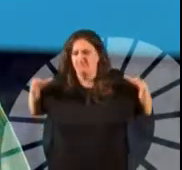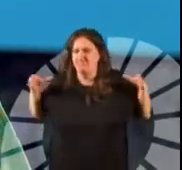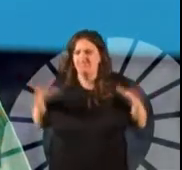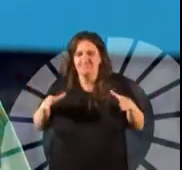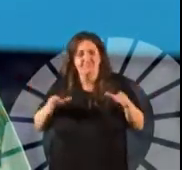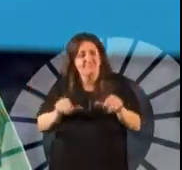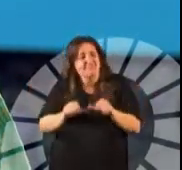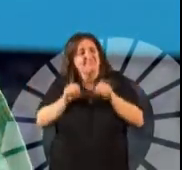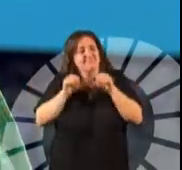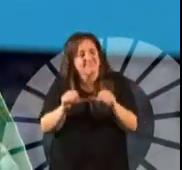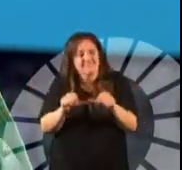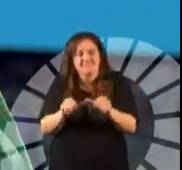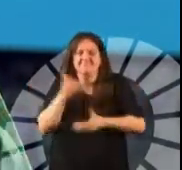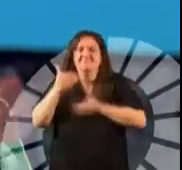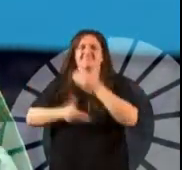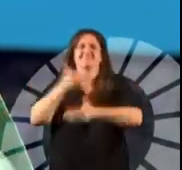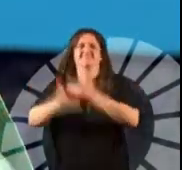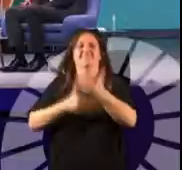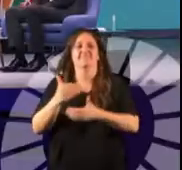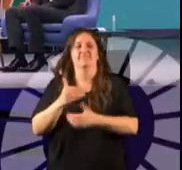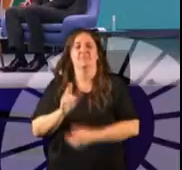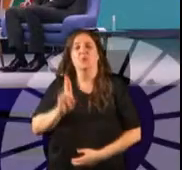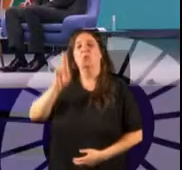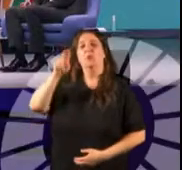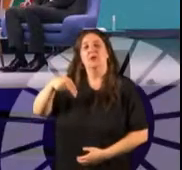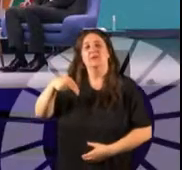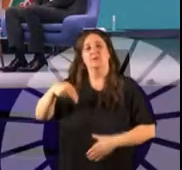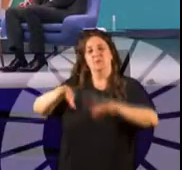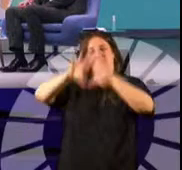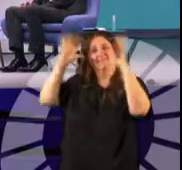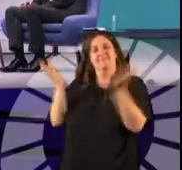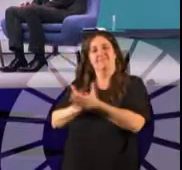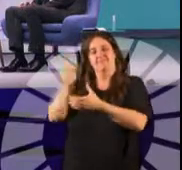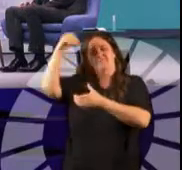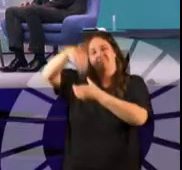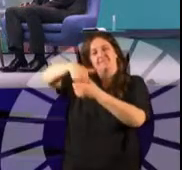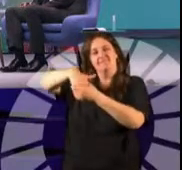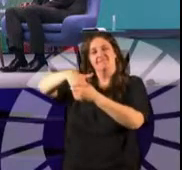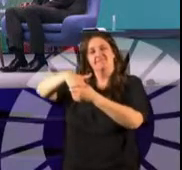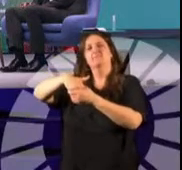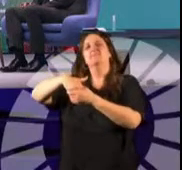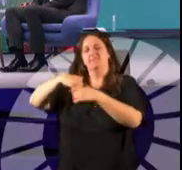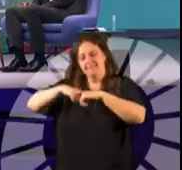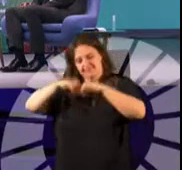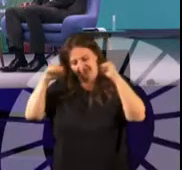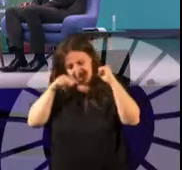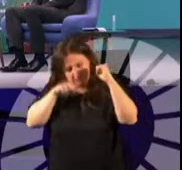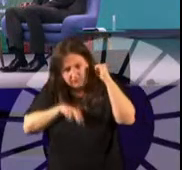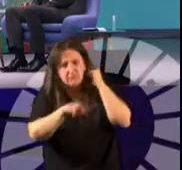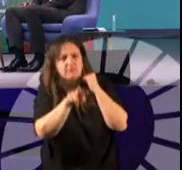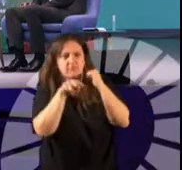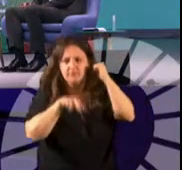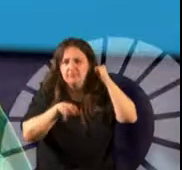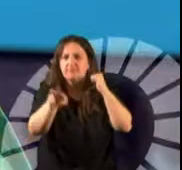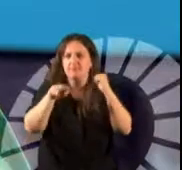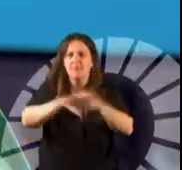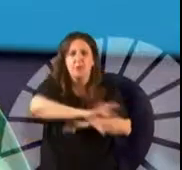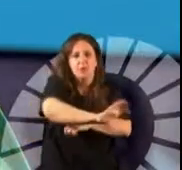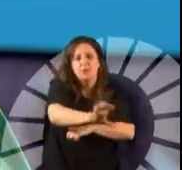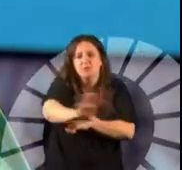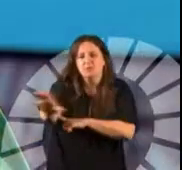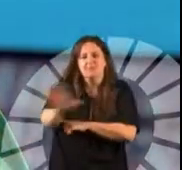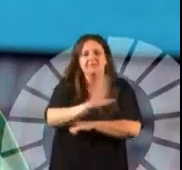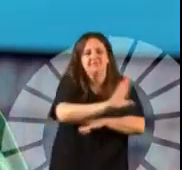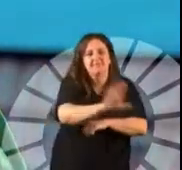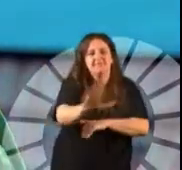the implementation of this and will report. We have organizations that will also